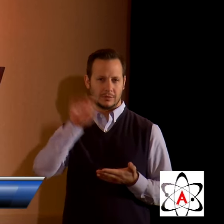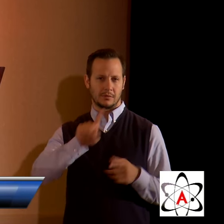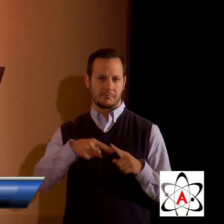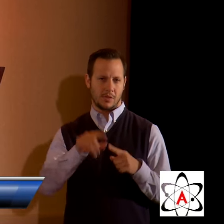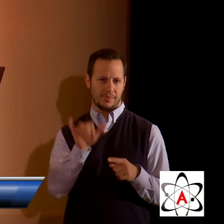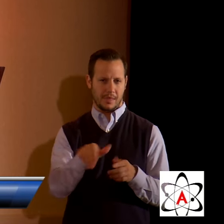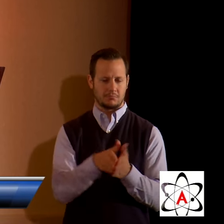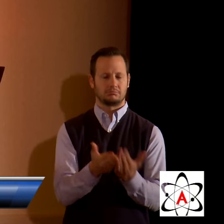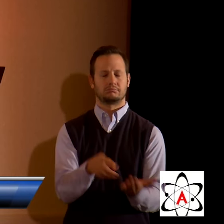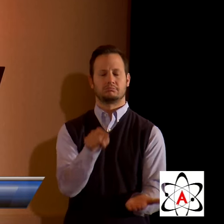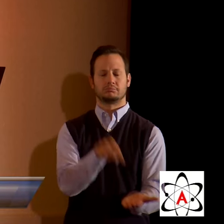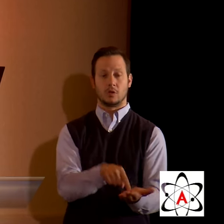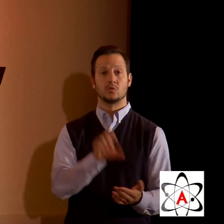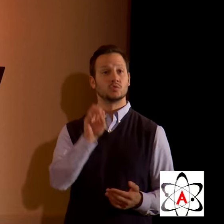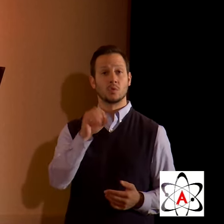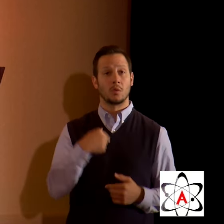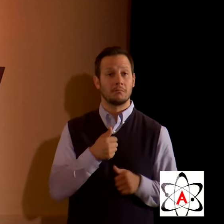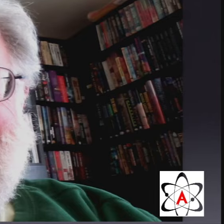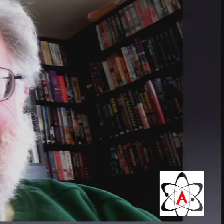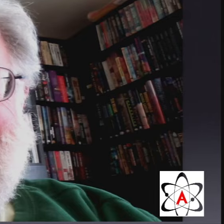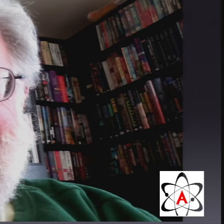the same thing